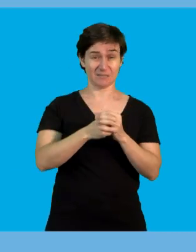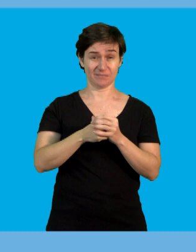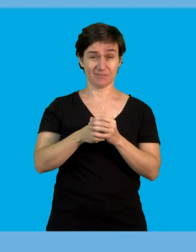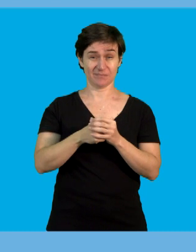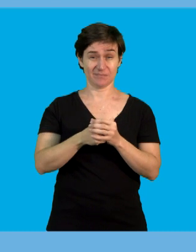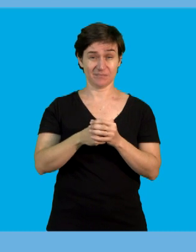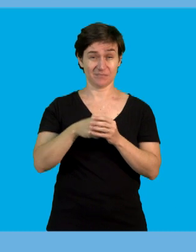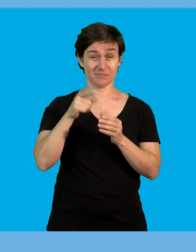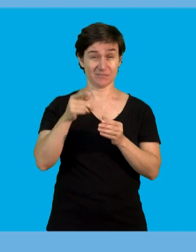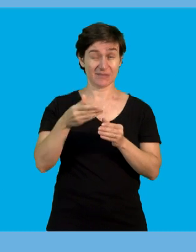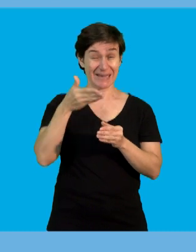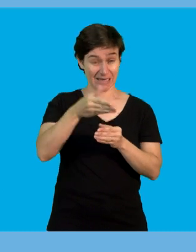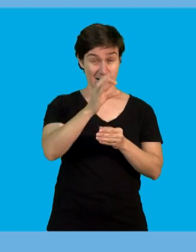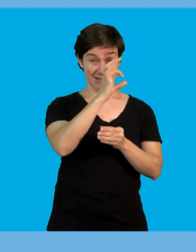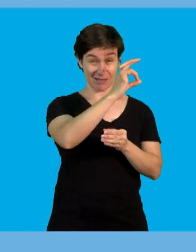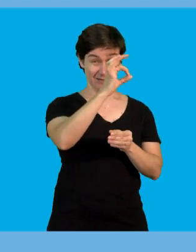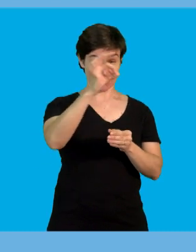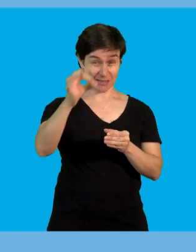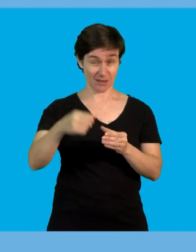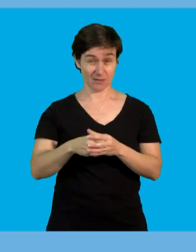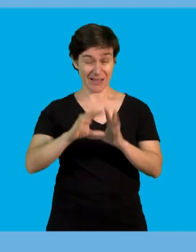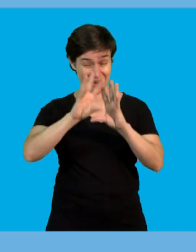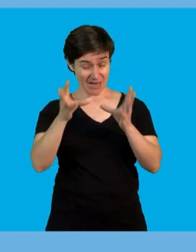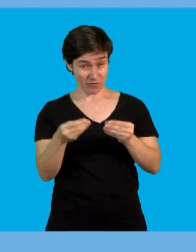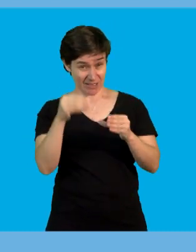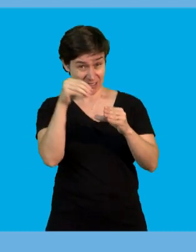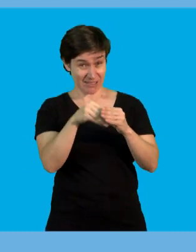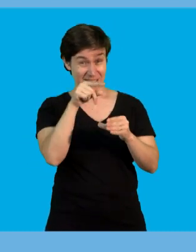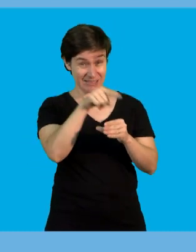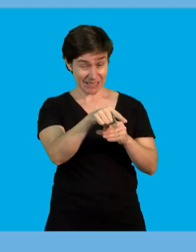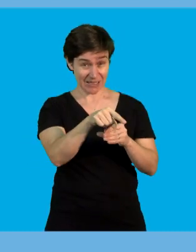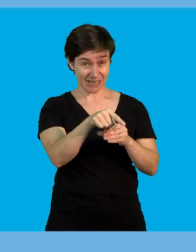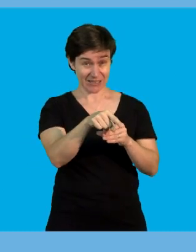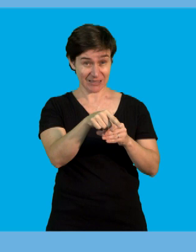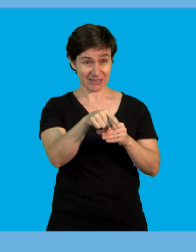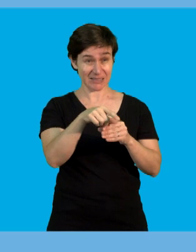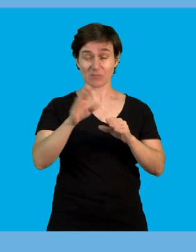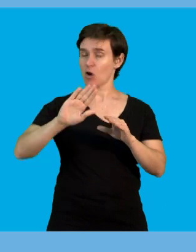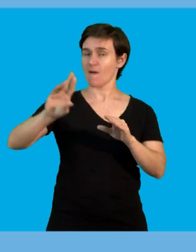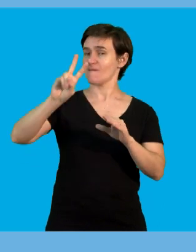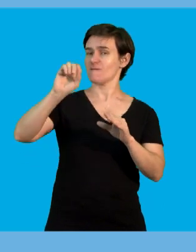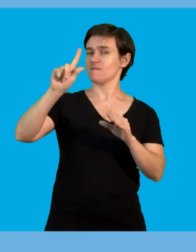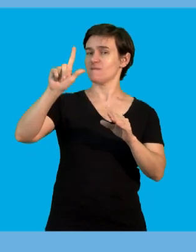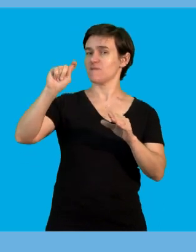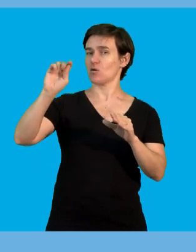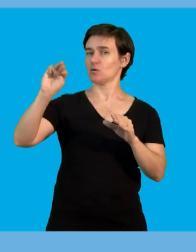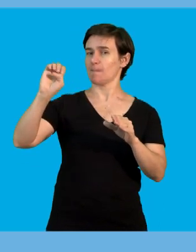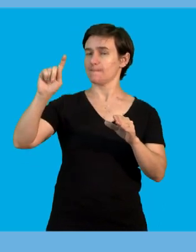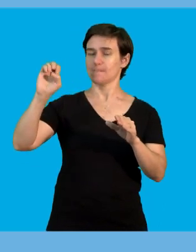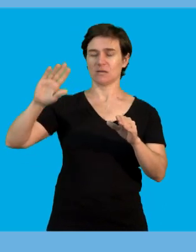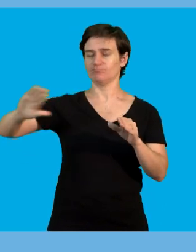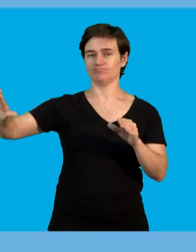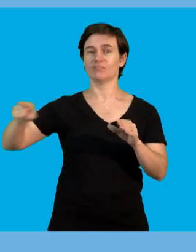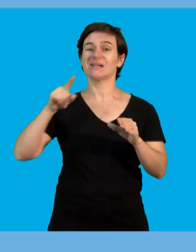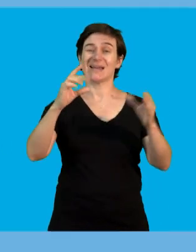a circuit, especially in series, all the components in a series circuit except for voltmeters, they are connected in